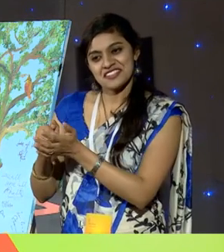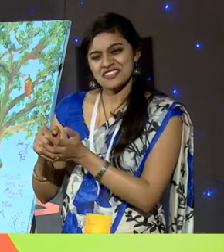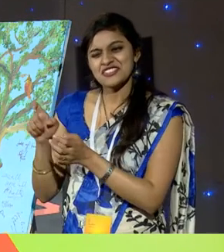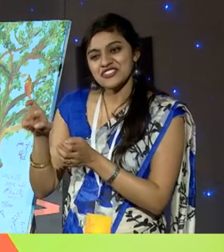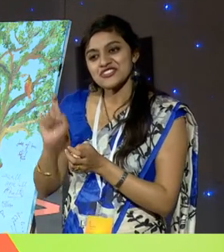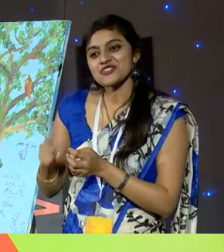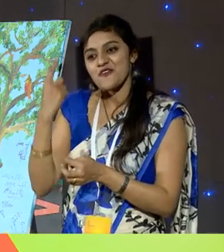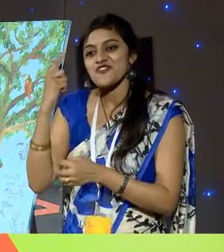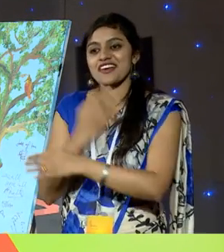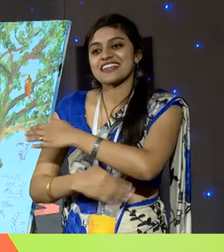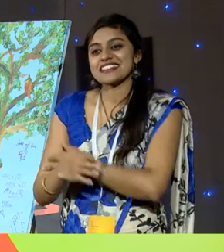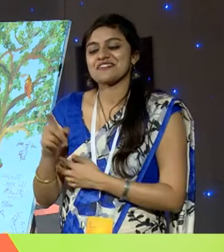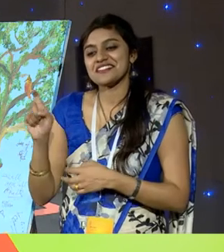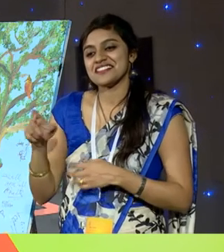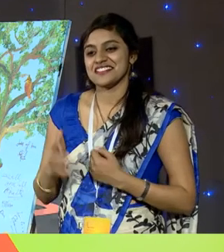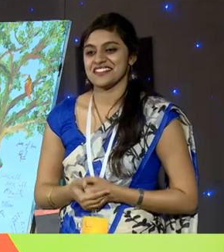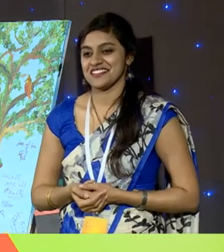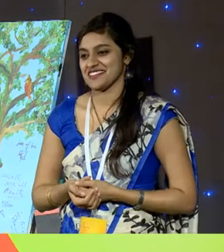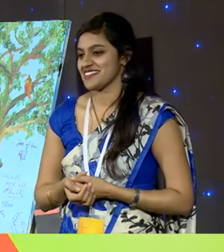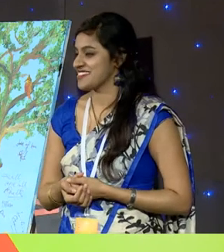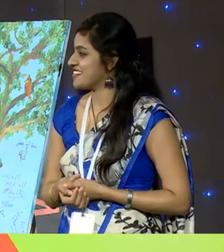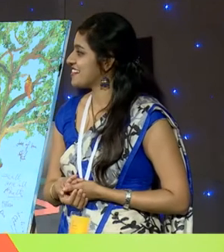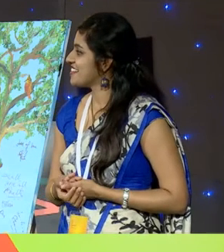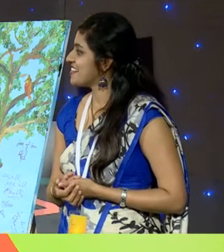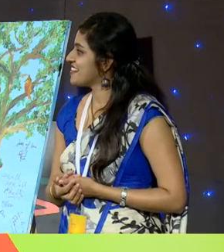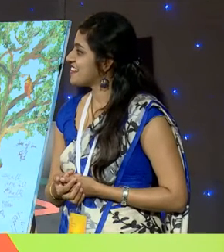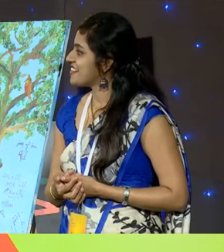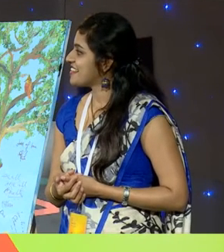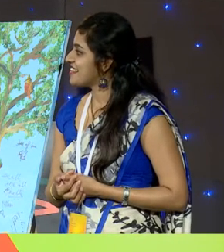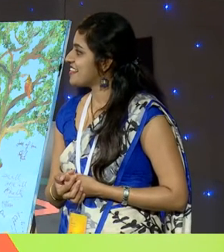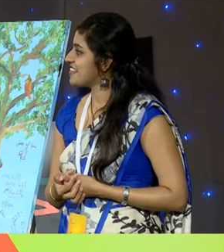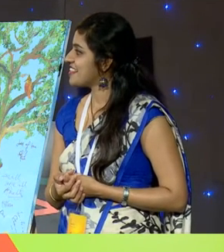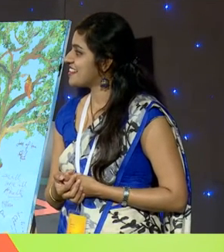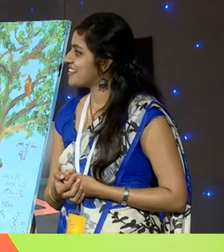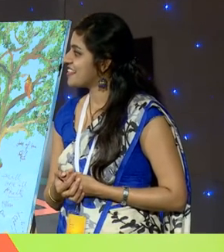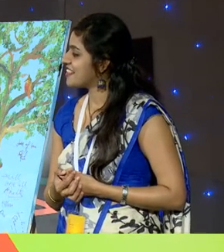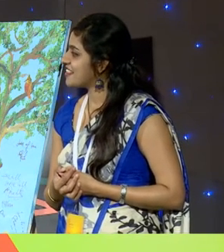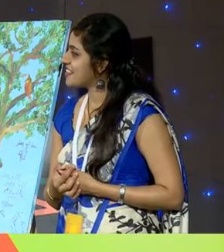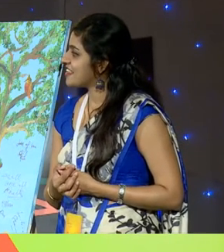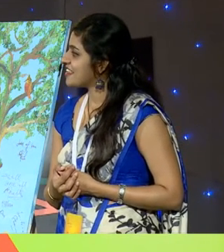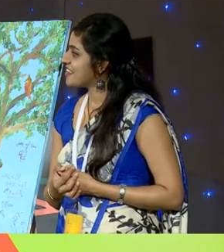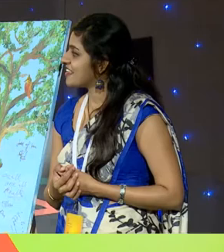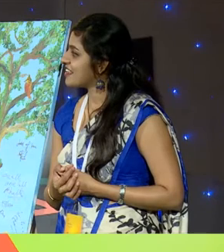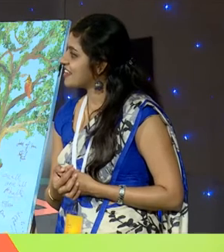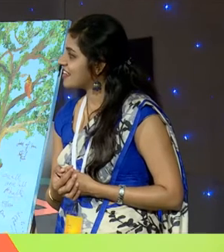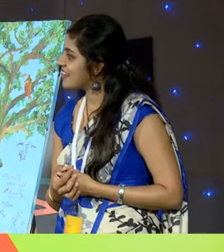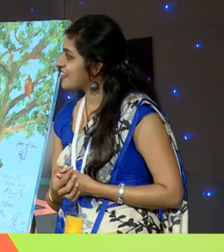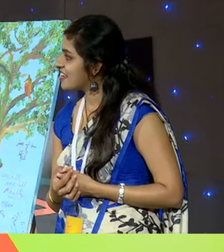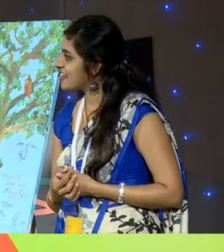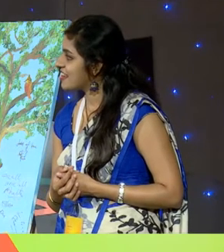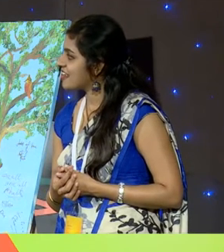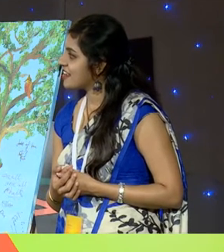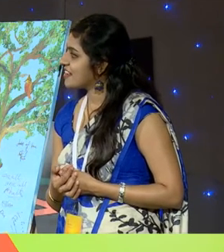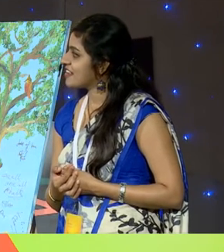experiment. And I'm just giving this as an example. It could be implemented in any way. You know, you can invite a person with disability for a tour, a trip that you are